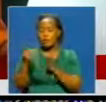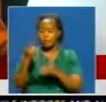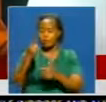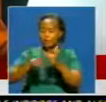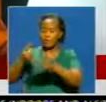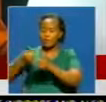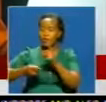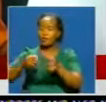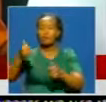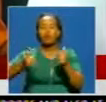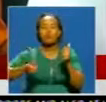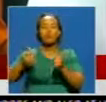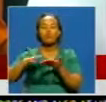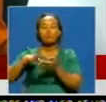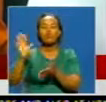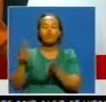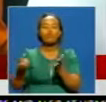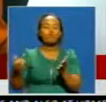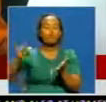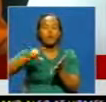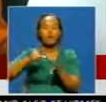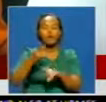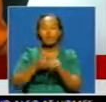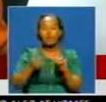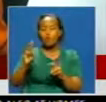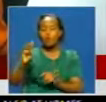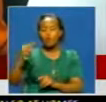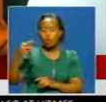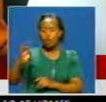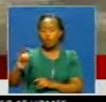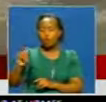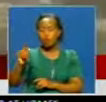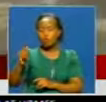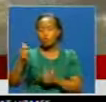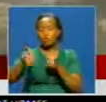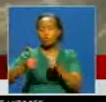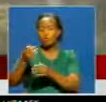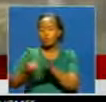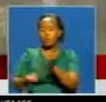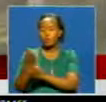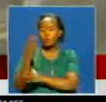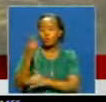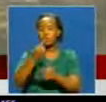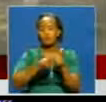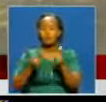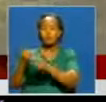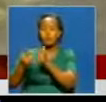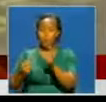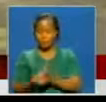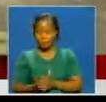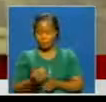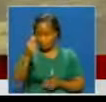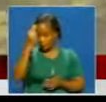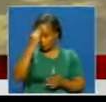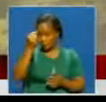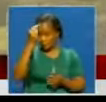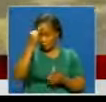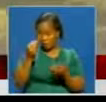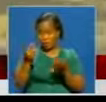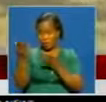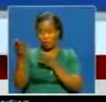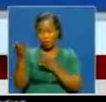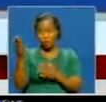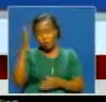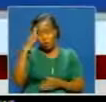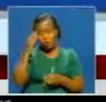than double what they earn from wheat that is only cropped annually. Narok is renowned for wheat and barley production as